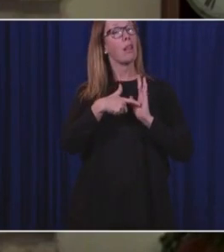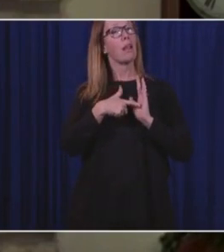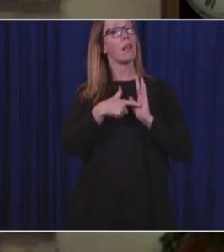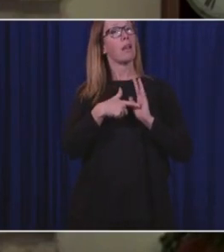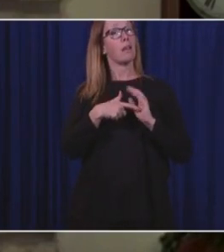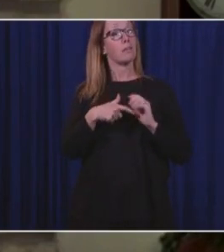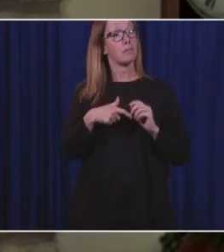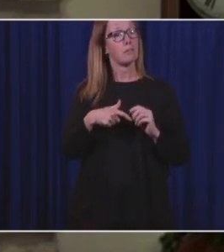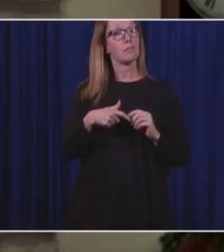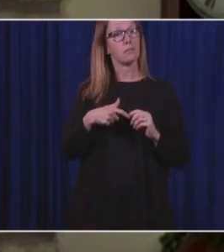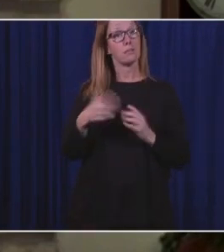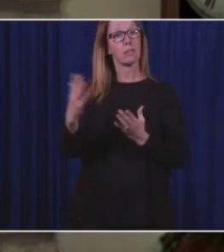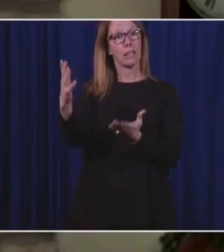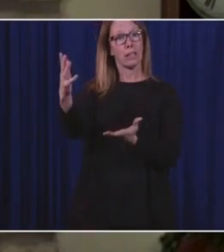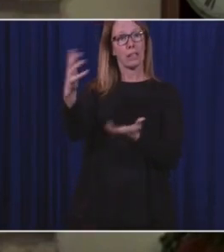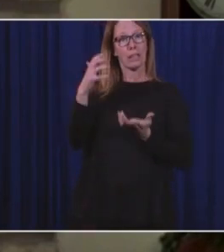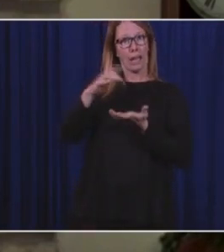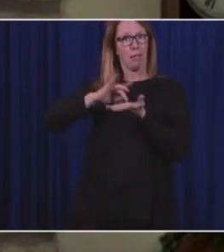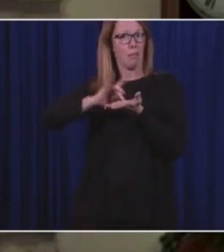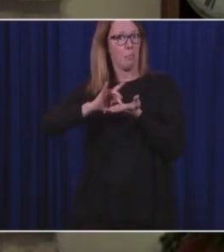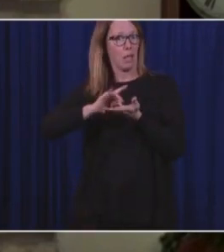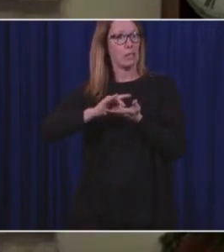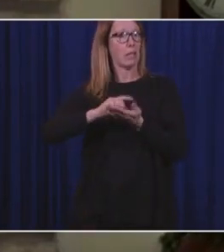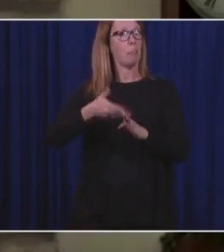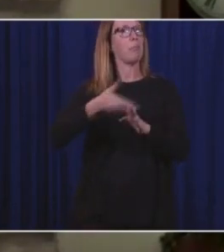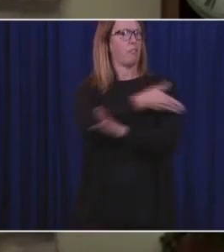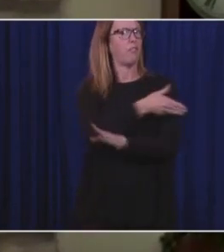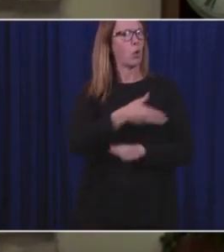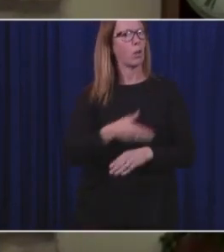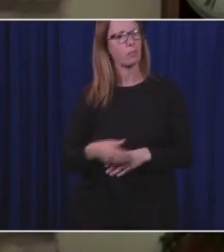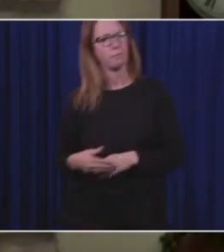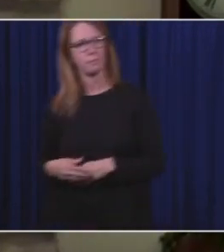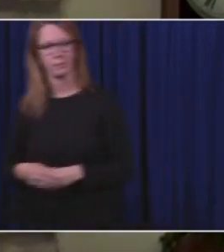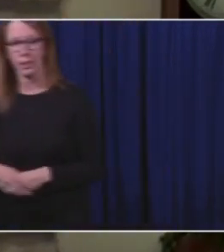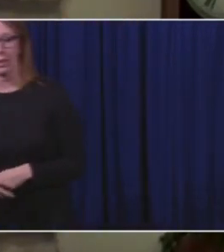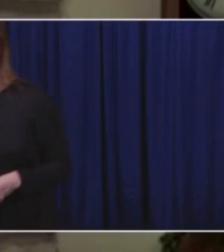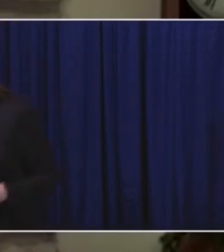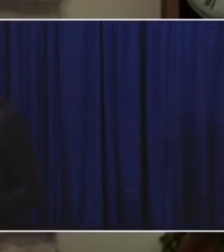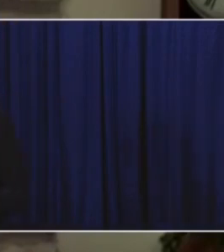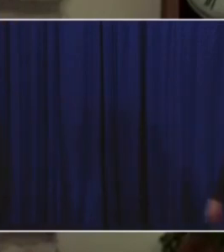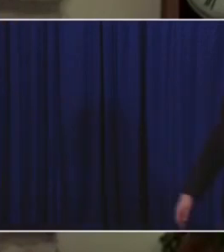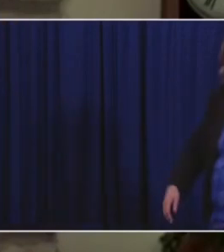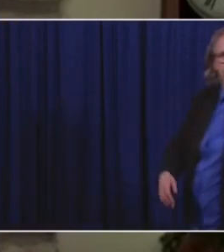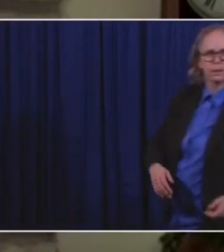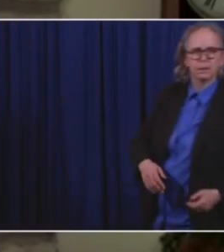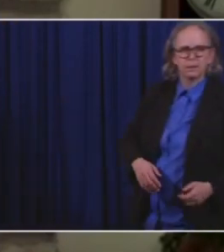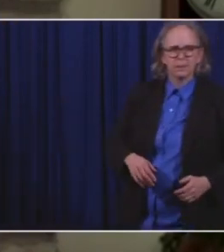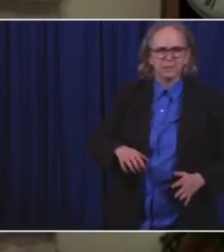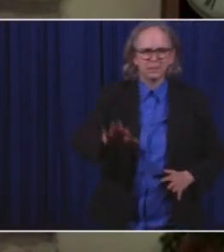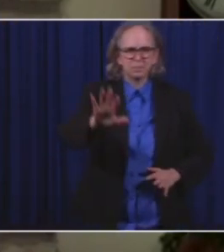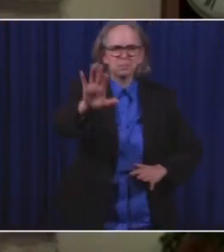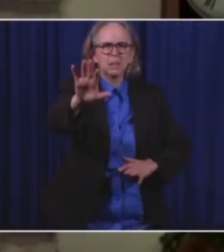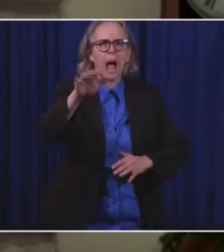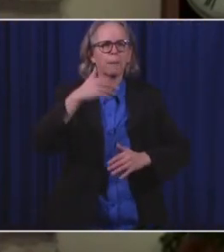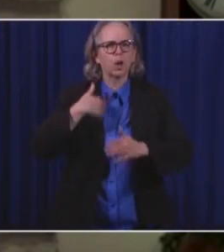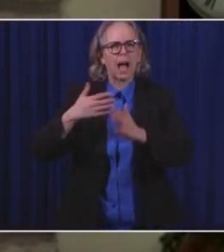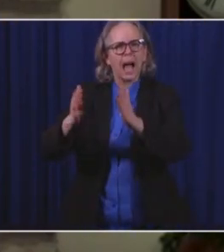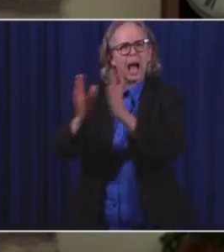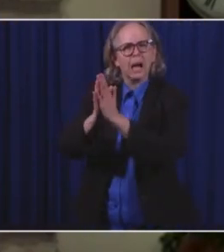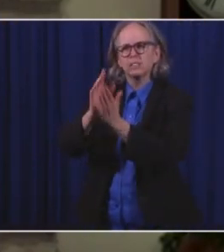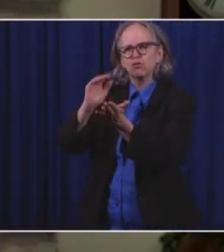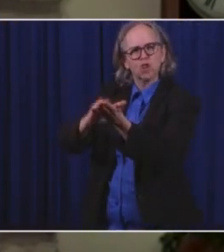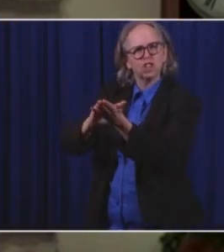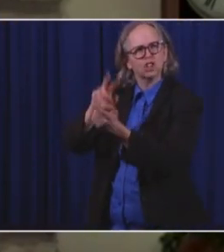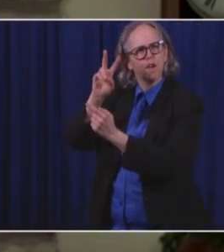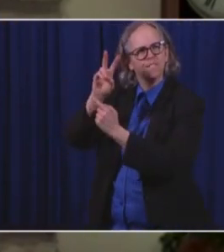on an outpatient basis? Thank you. Yeah, I'm going to let Dr. Vanderhoff answer those. Doctor, you want to talk a little bit about hospitals